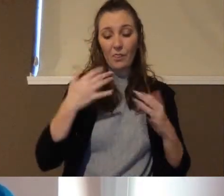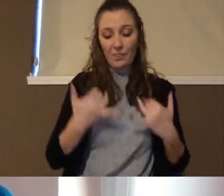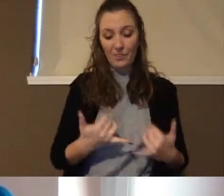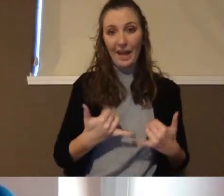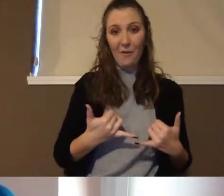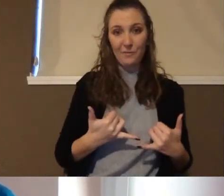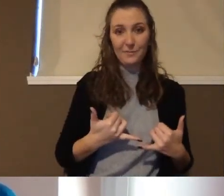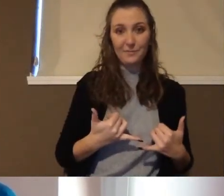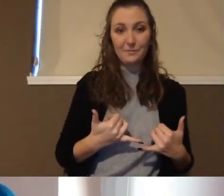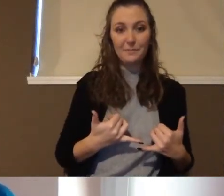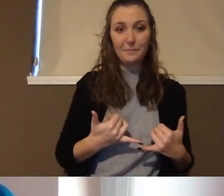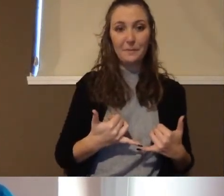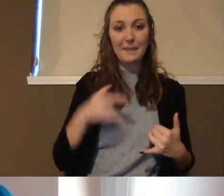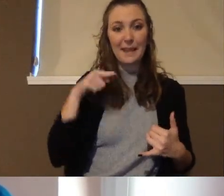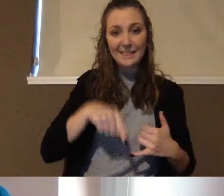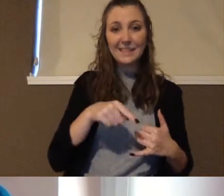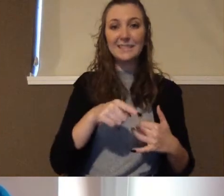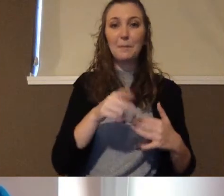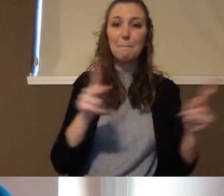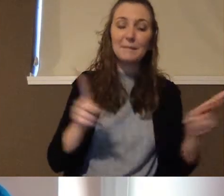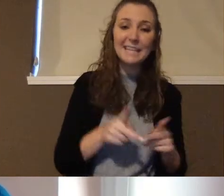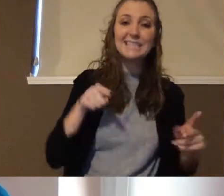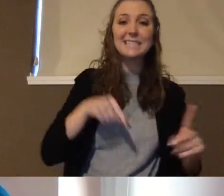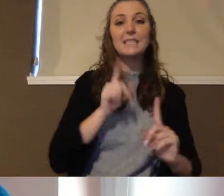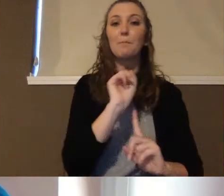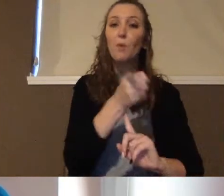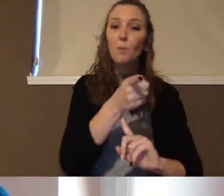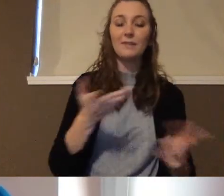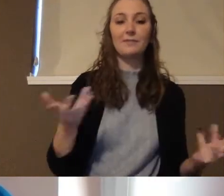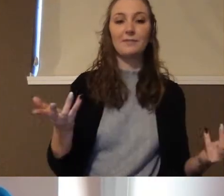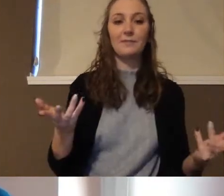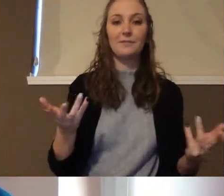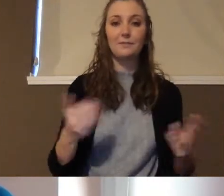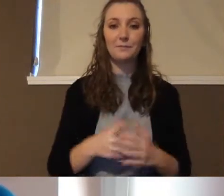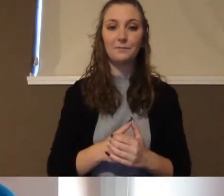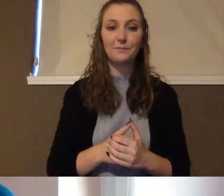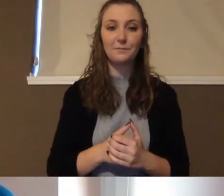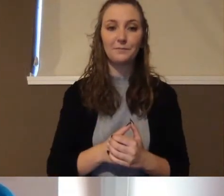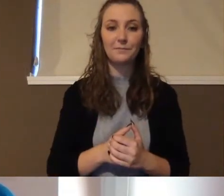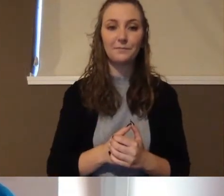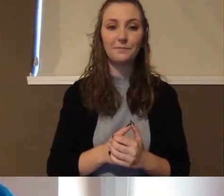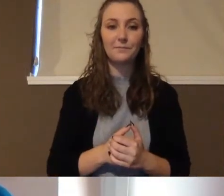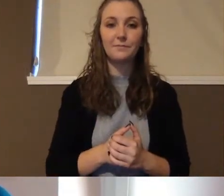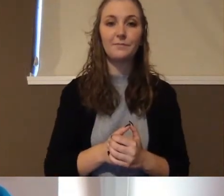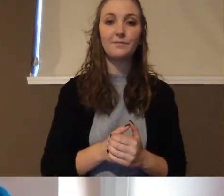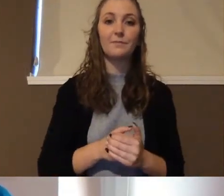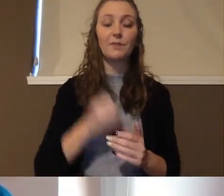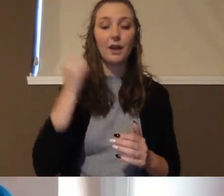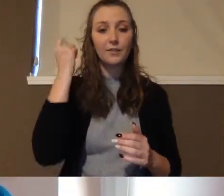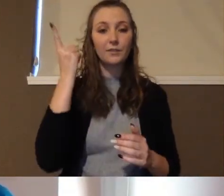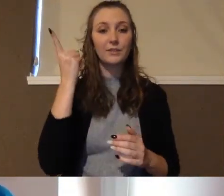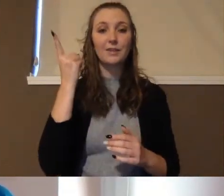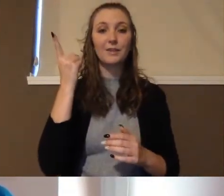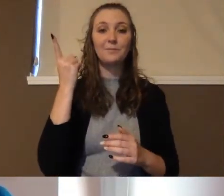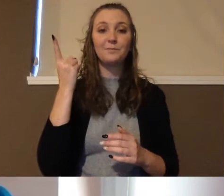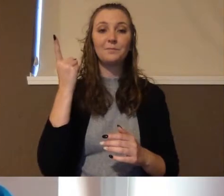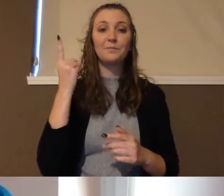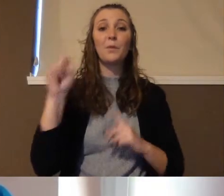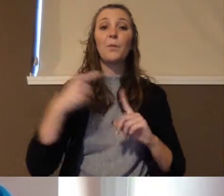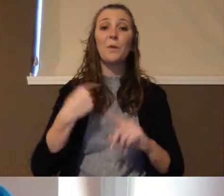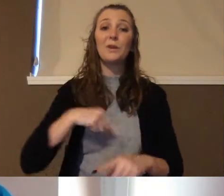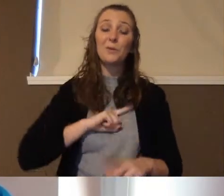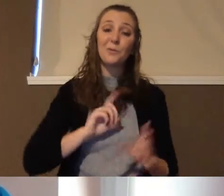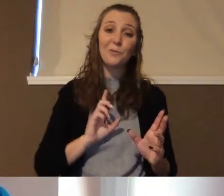Christ has a new word to speak for us in this moment, in this place, in